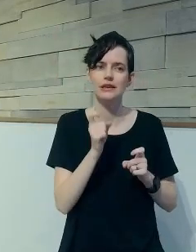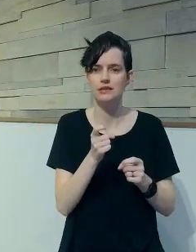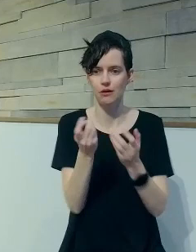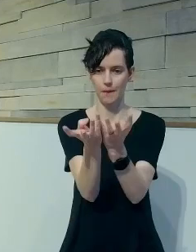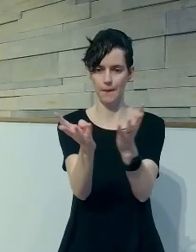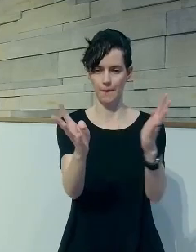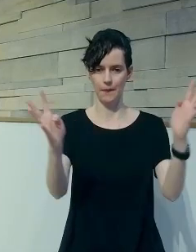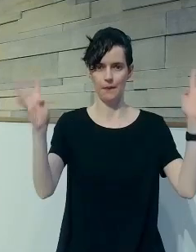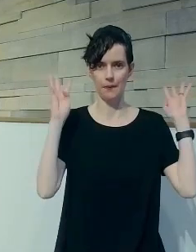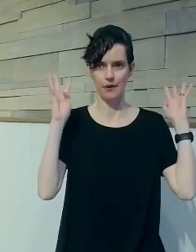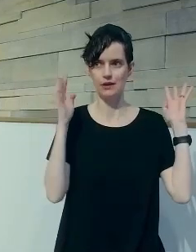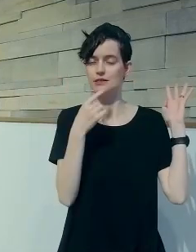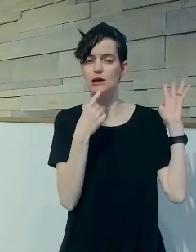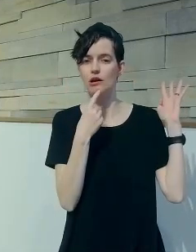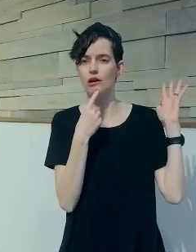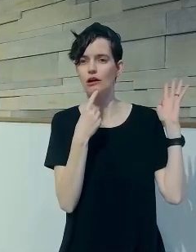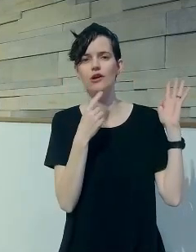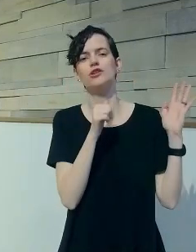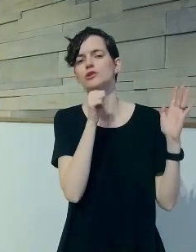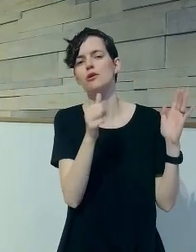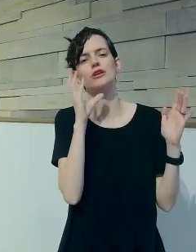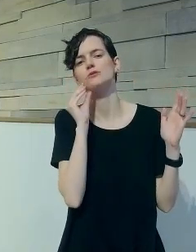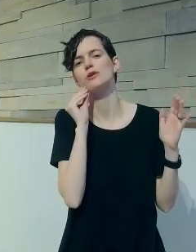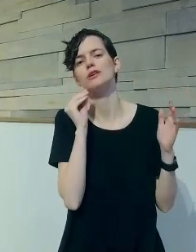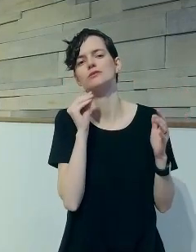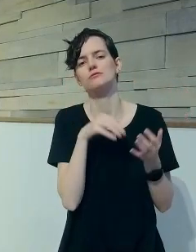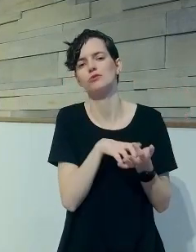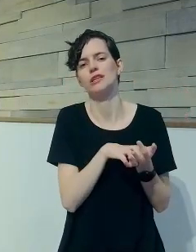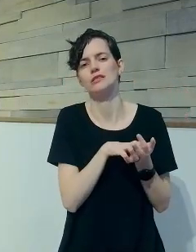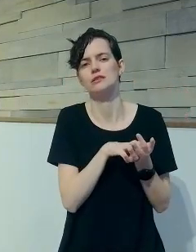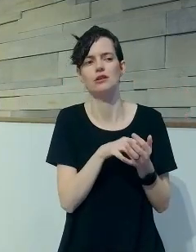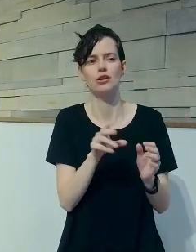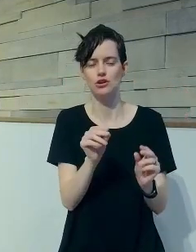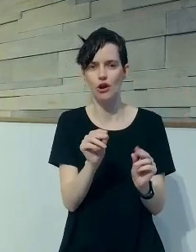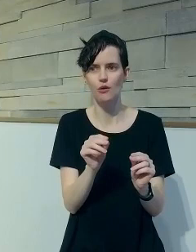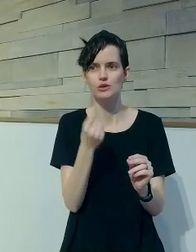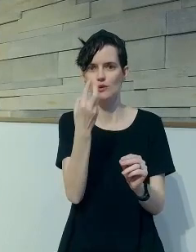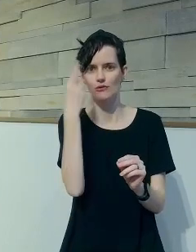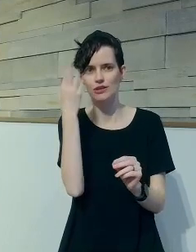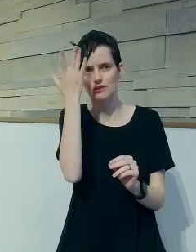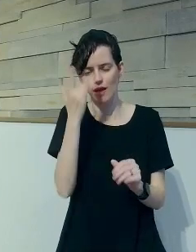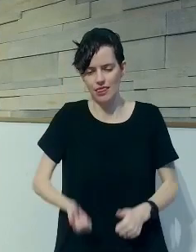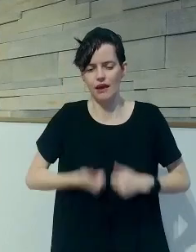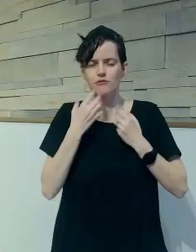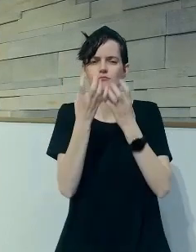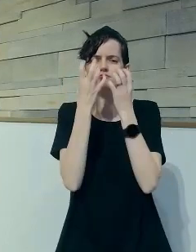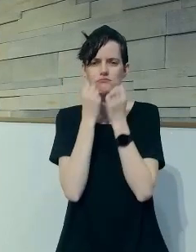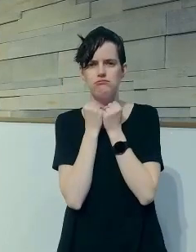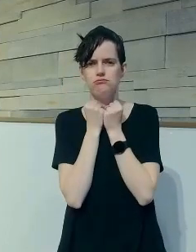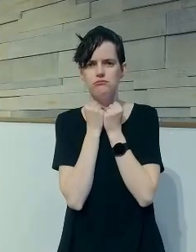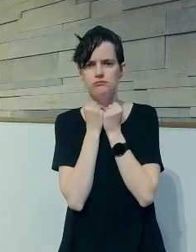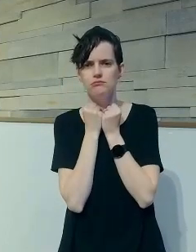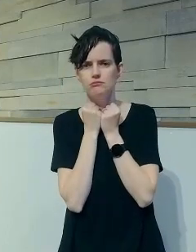barrier necessarily around us that says, okay, you're not going to be fragile anymore. I think this is one reason why life is so precious.